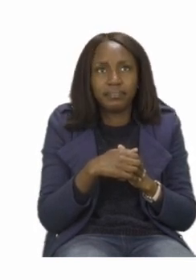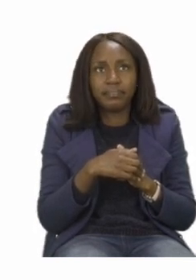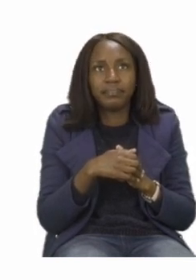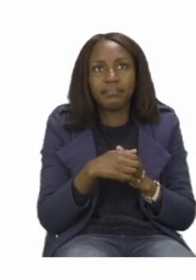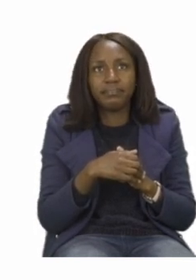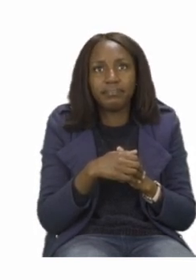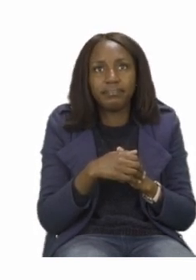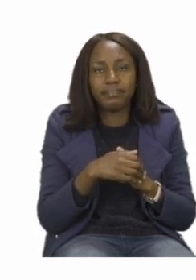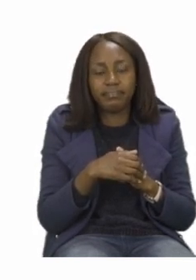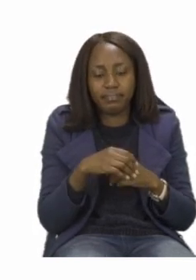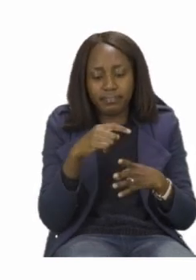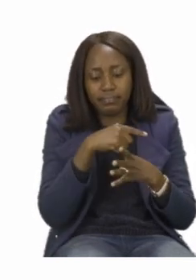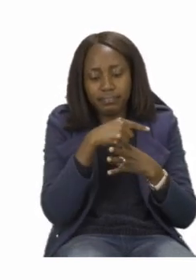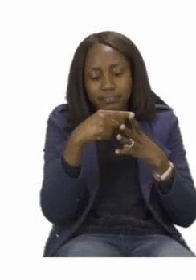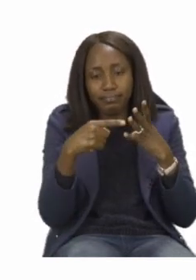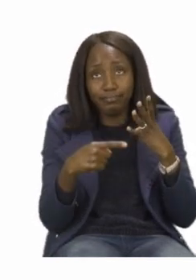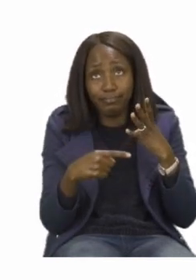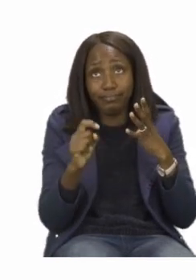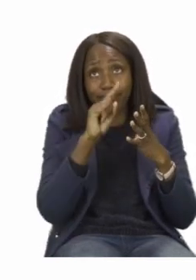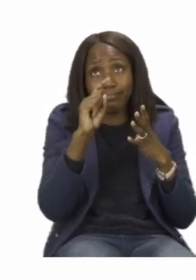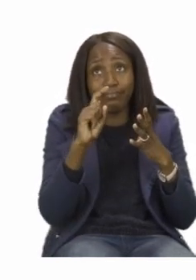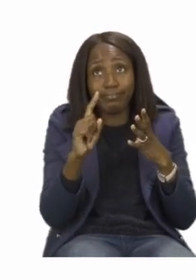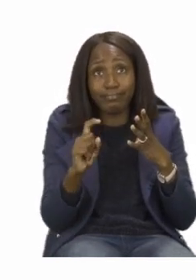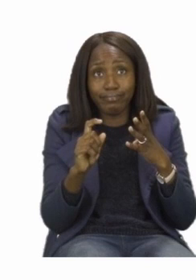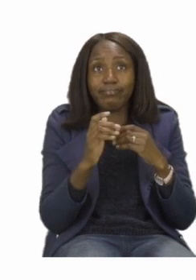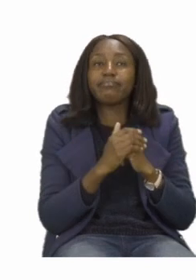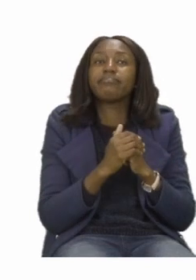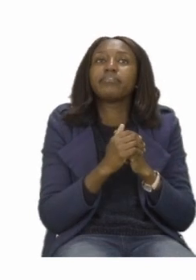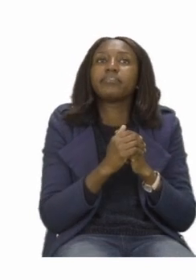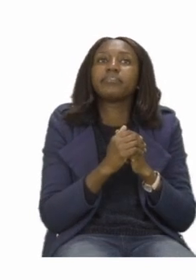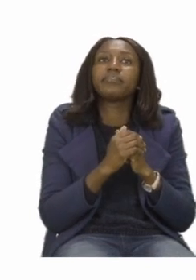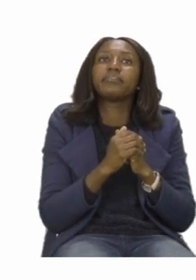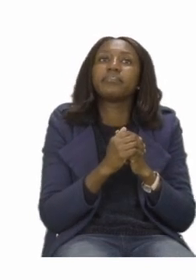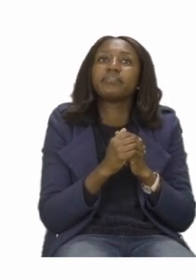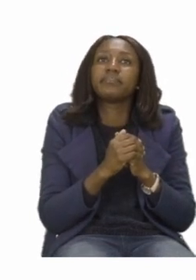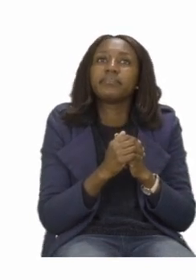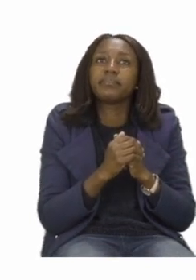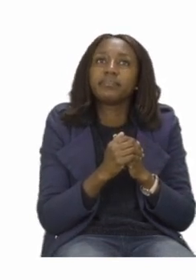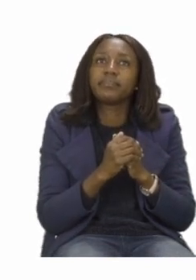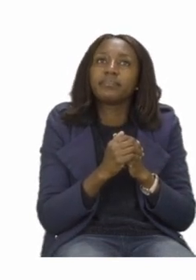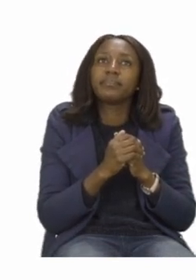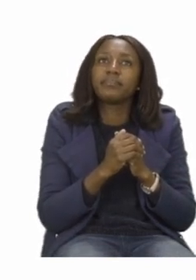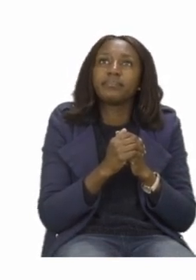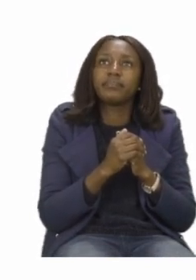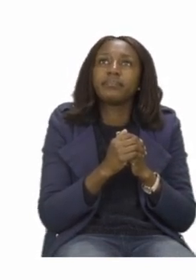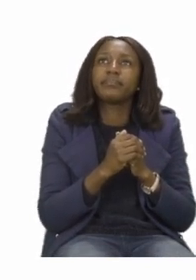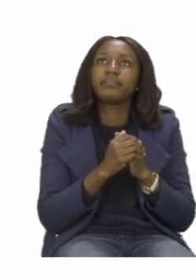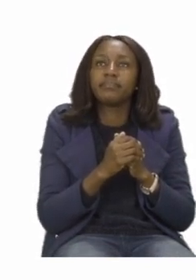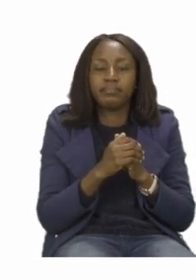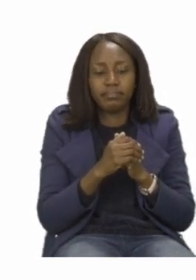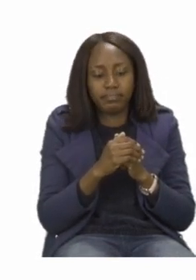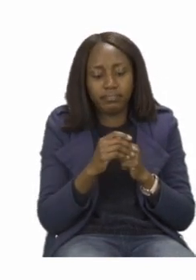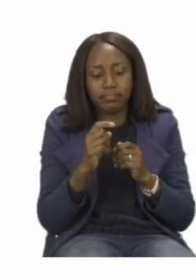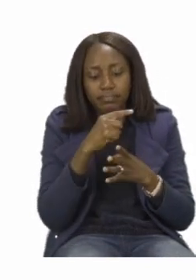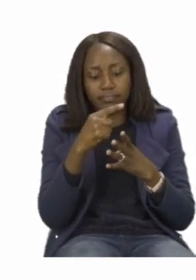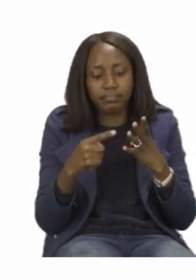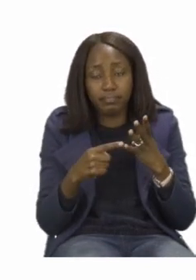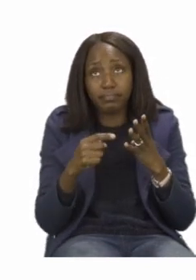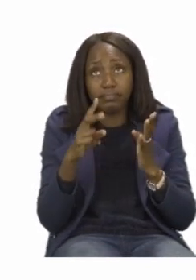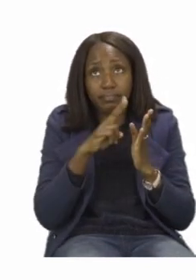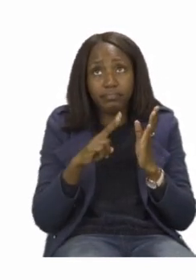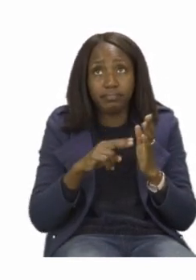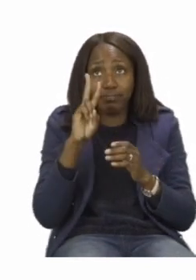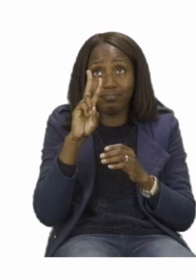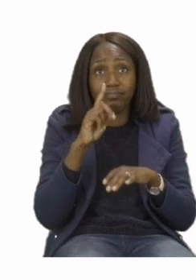have read this first time, let's read our questions. Remember, we always read our questions twice so that we can understand